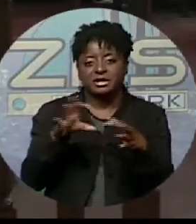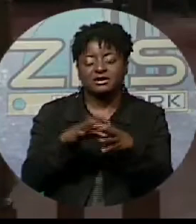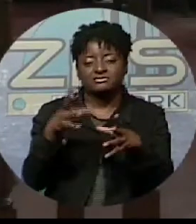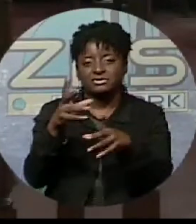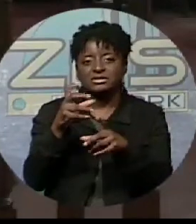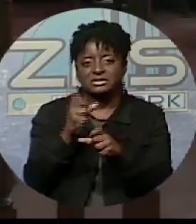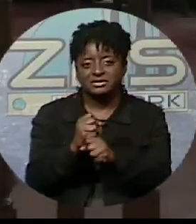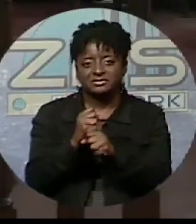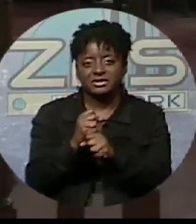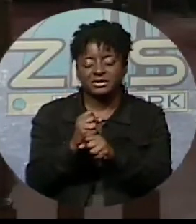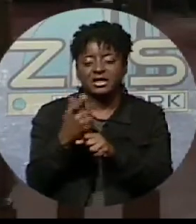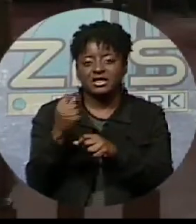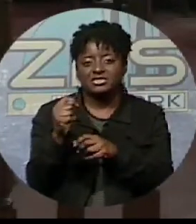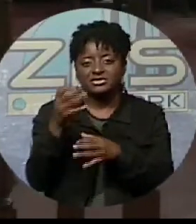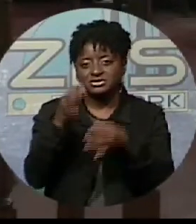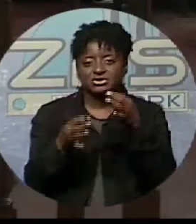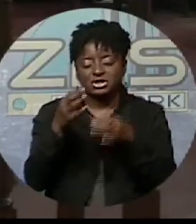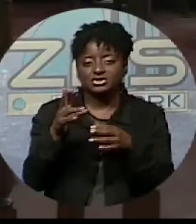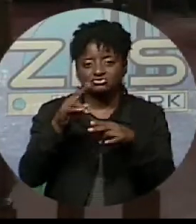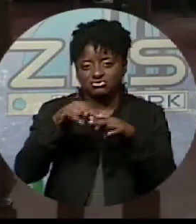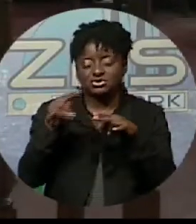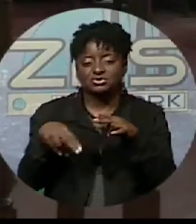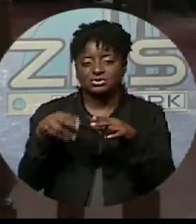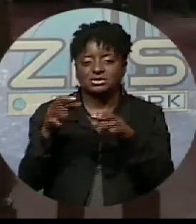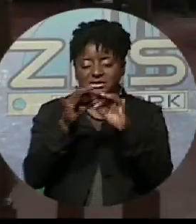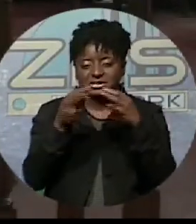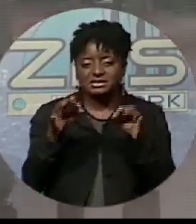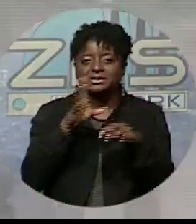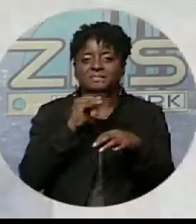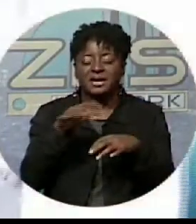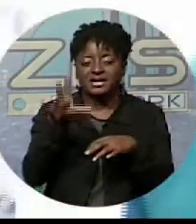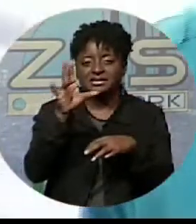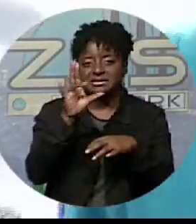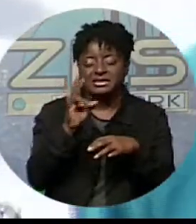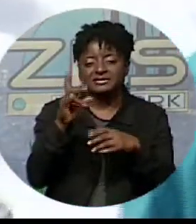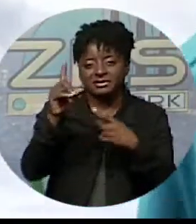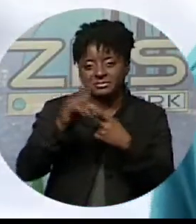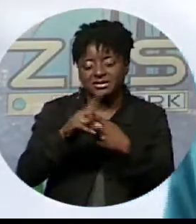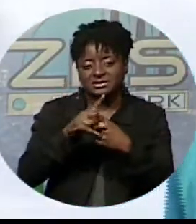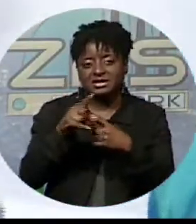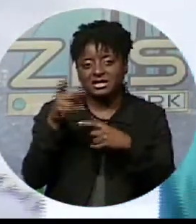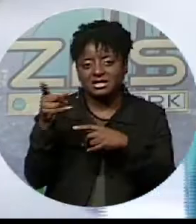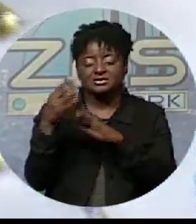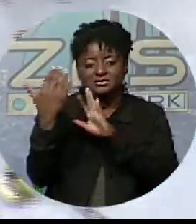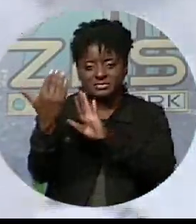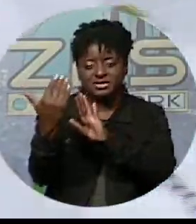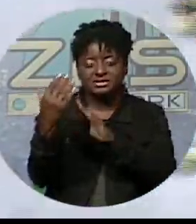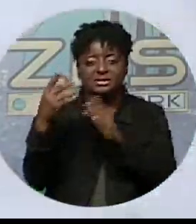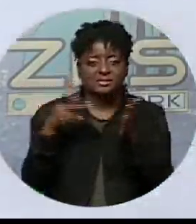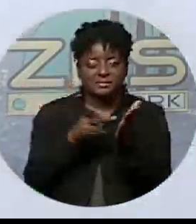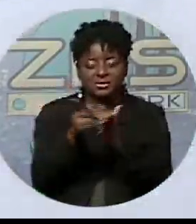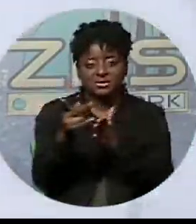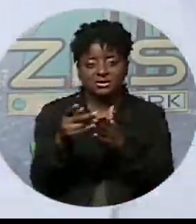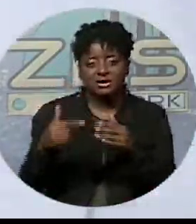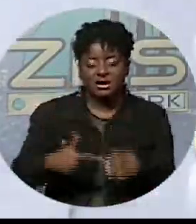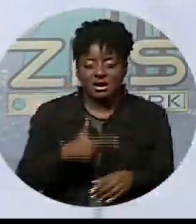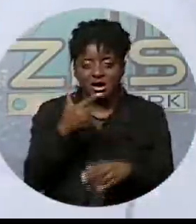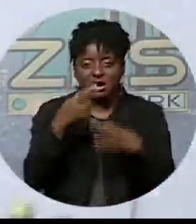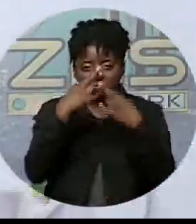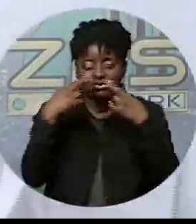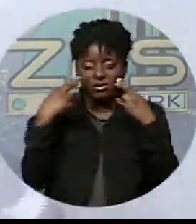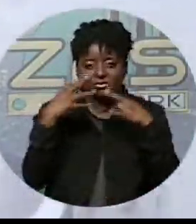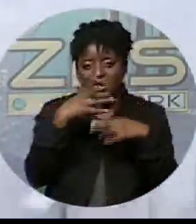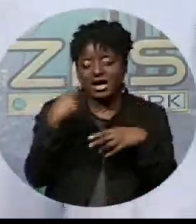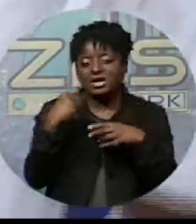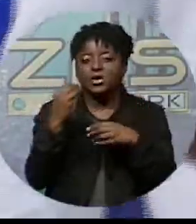by 7 months due to the time he has already spent on remand. Tilmi was facing murder, armed robbery, and home invasion charges. However,